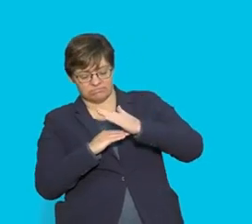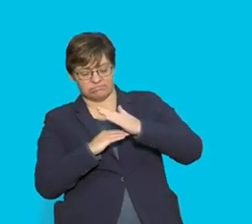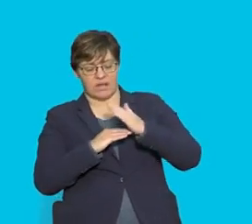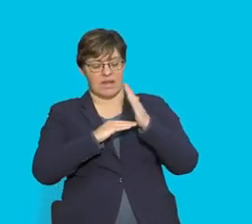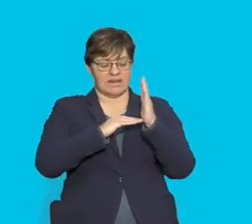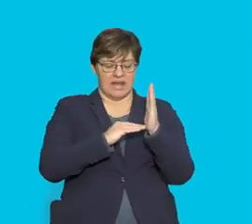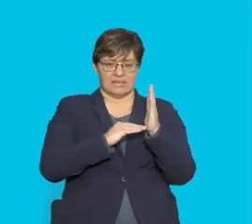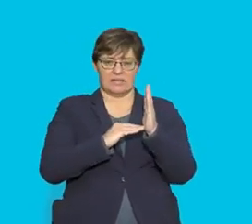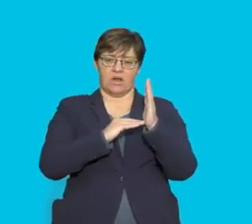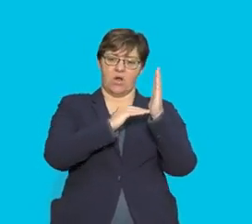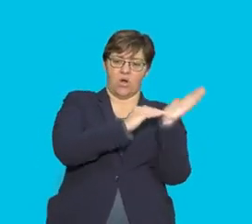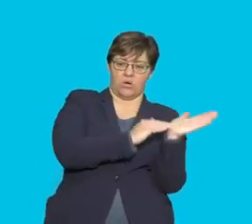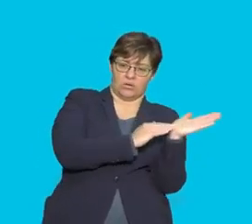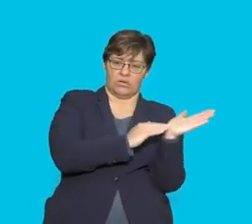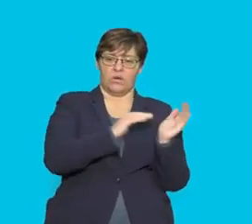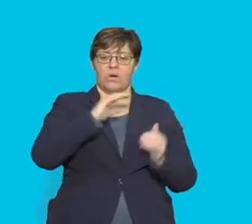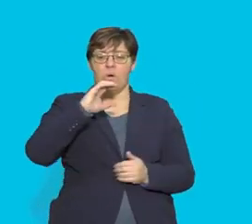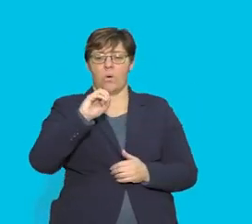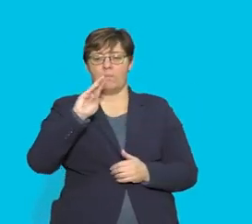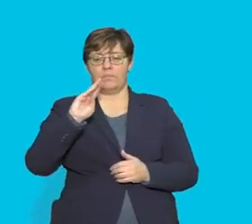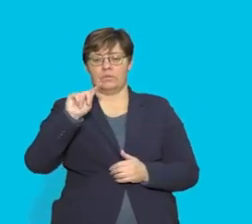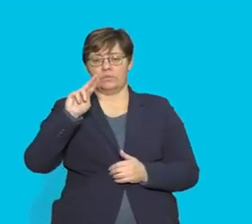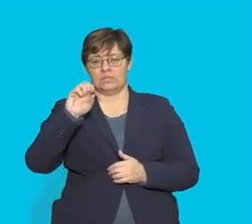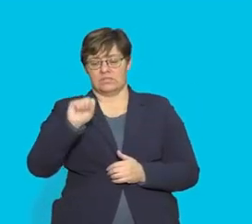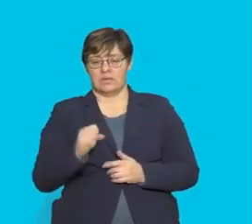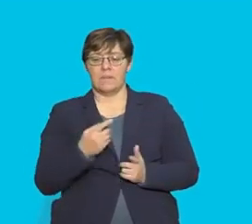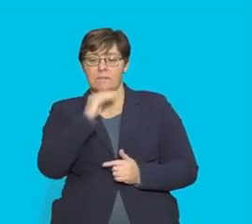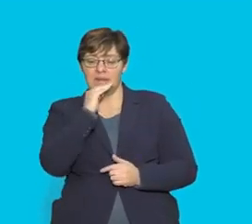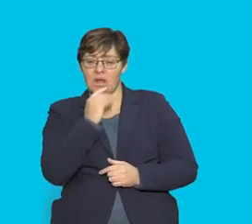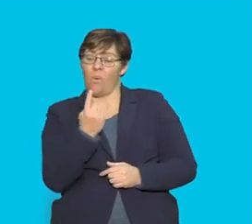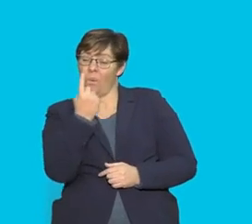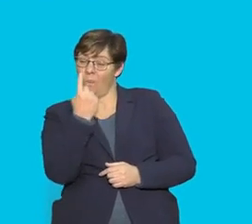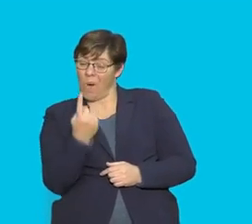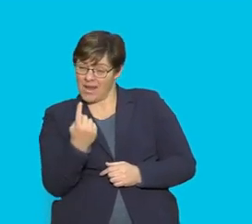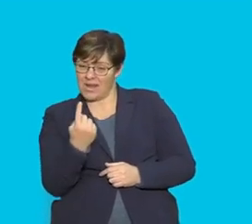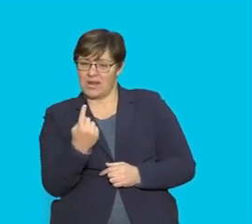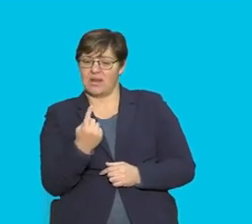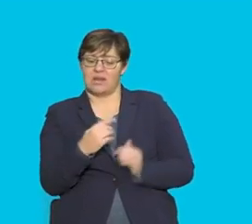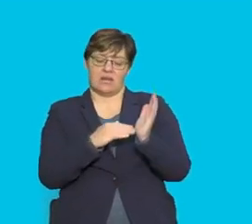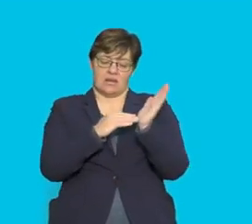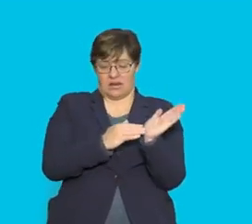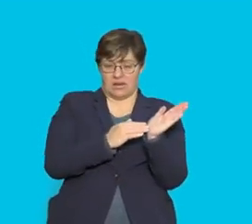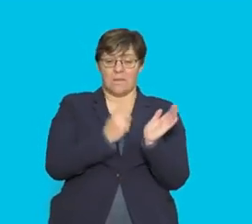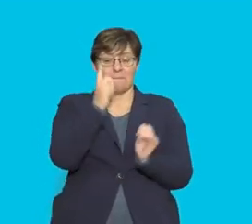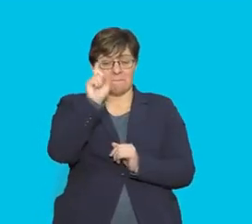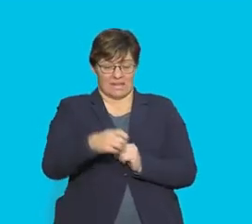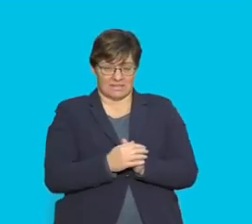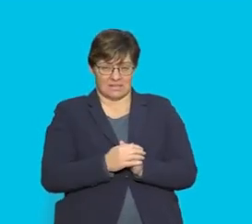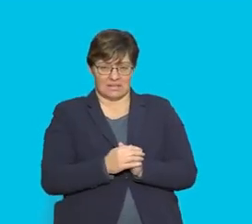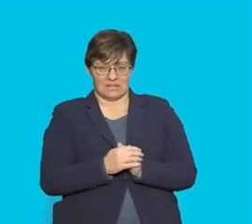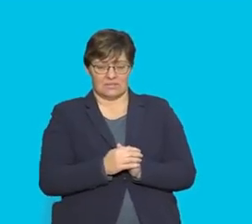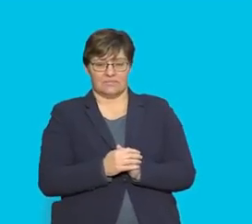degrees. And then with obtuse also we'll say at least one obtuse angle, at